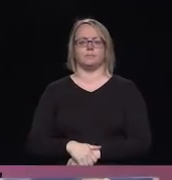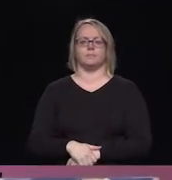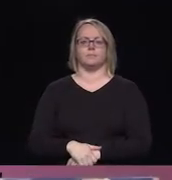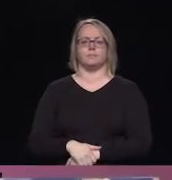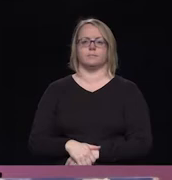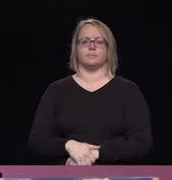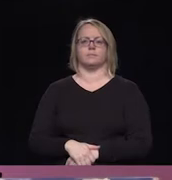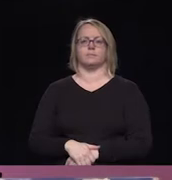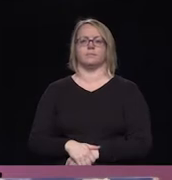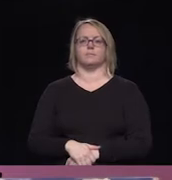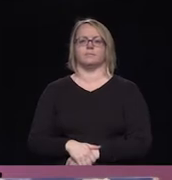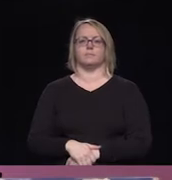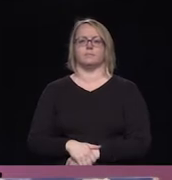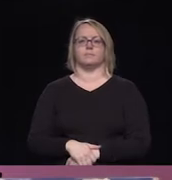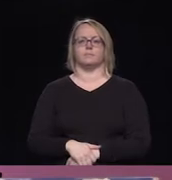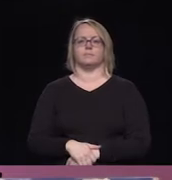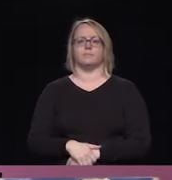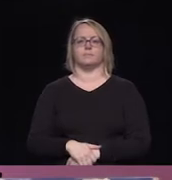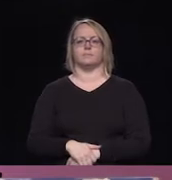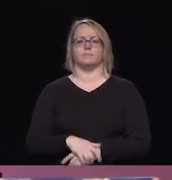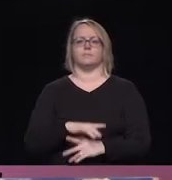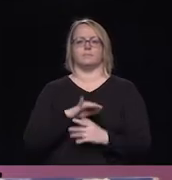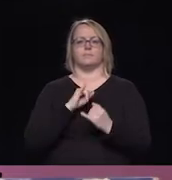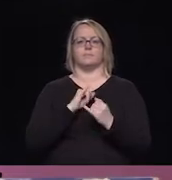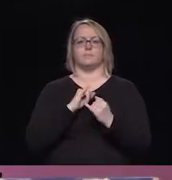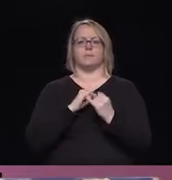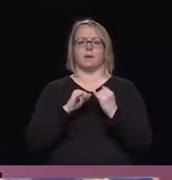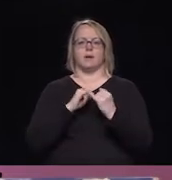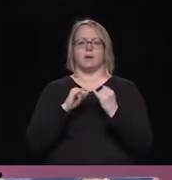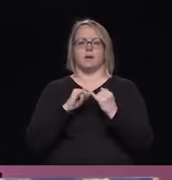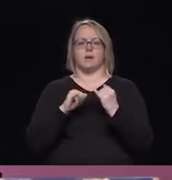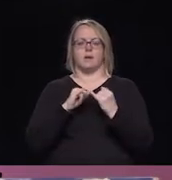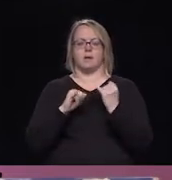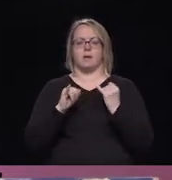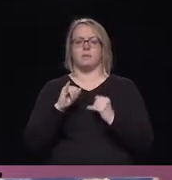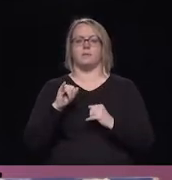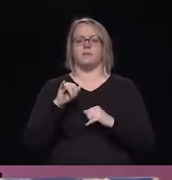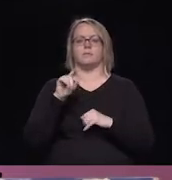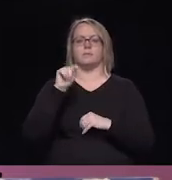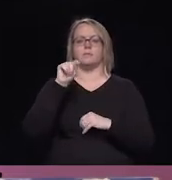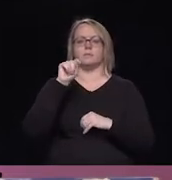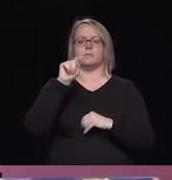And then with that little leftover space, you can make the cotton tail.